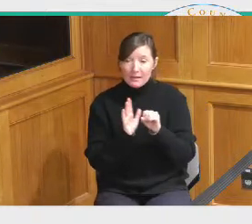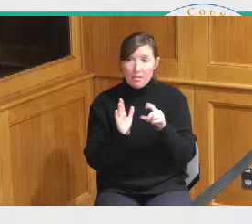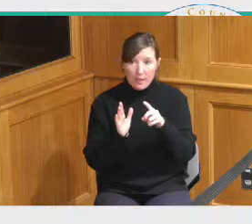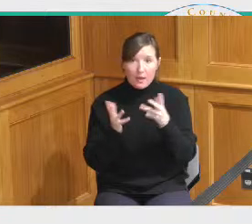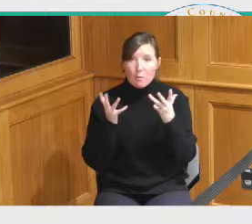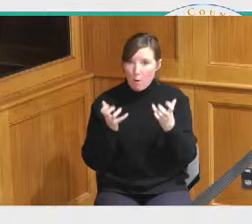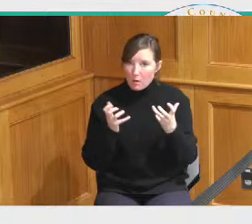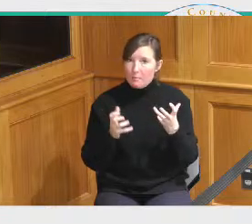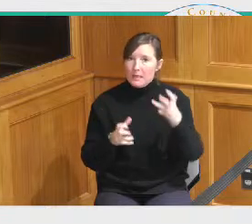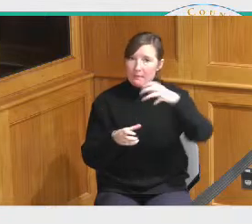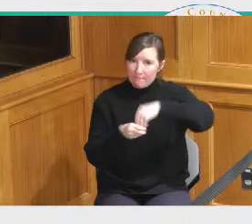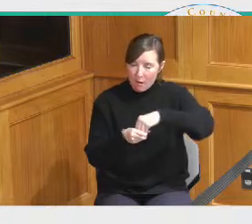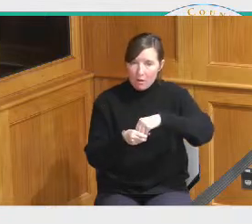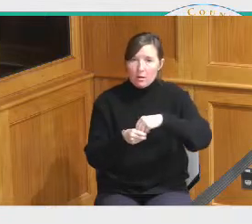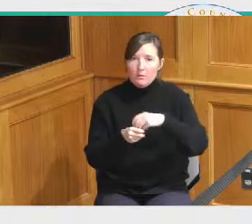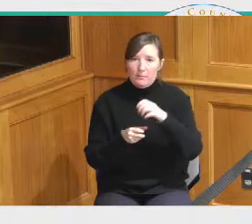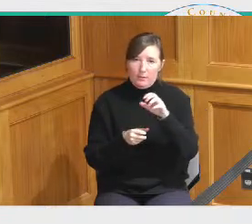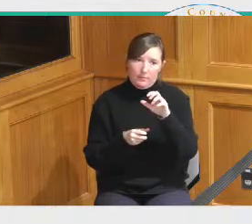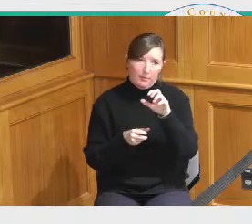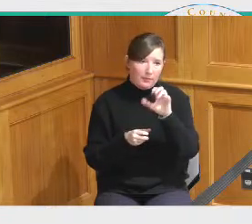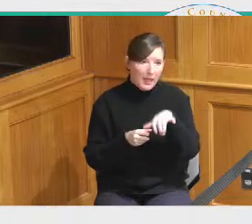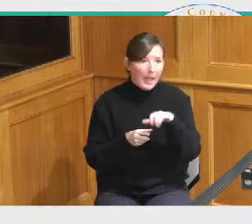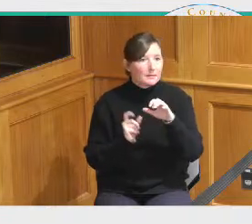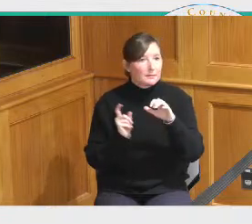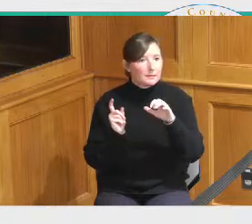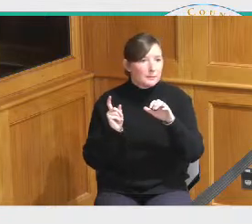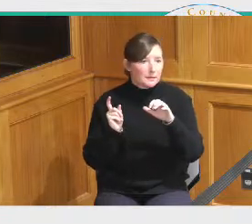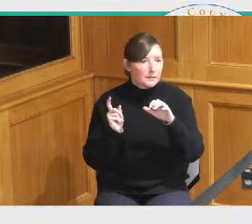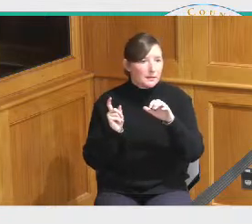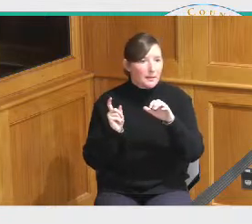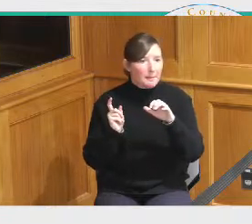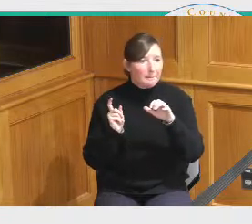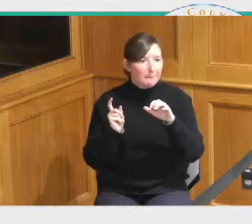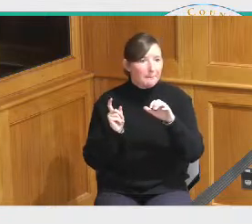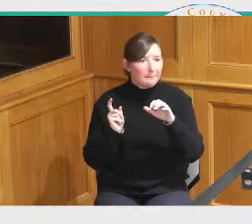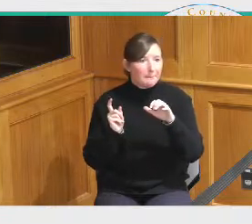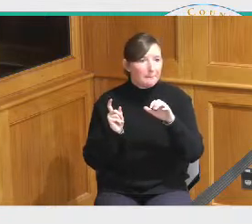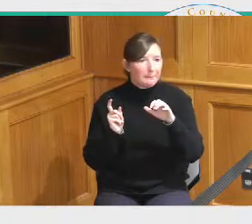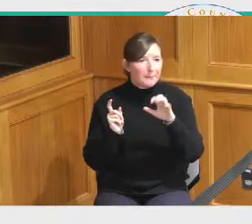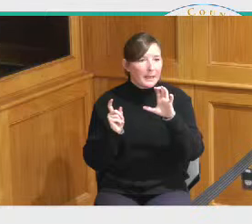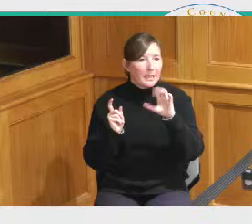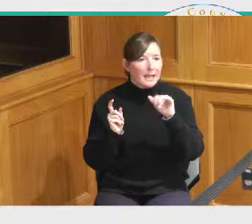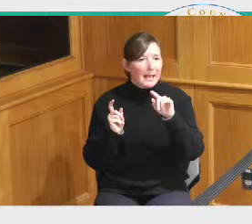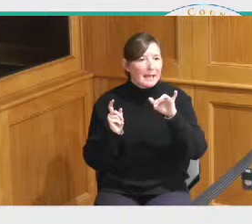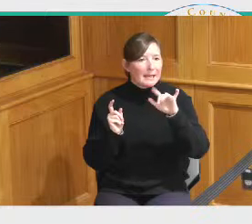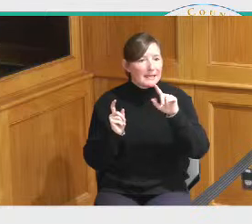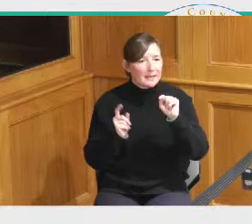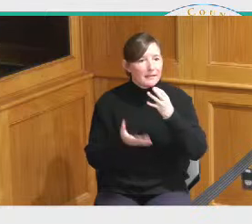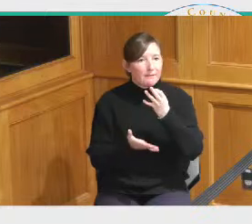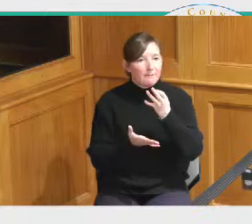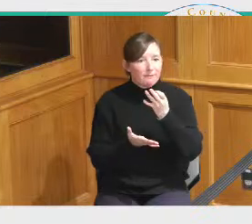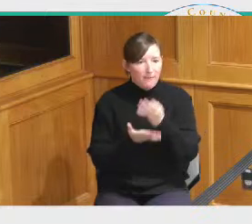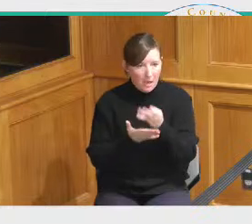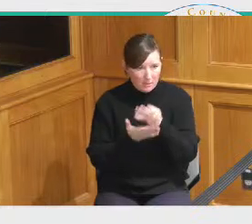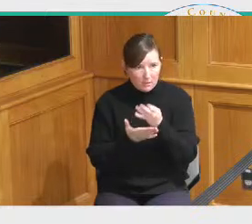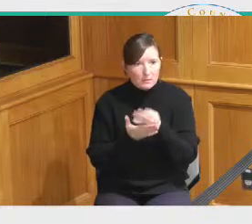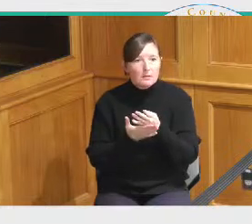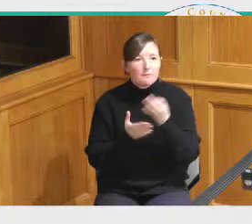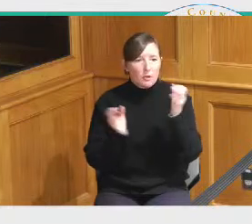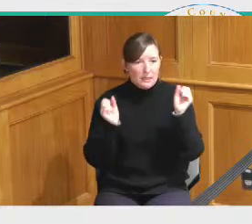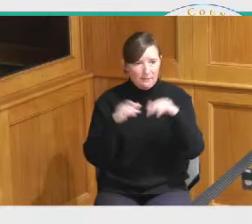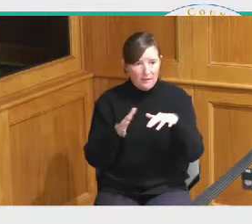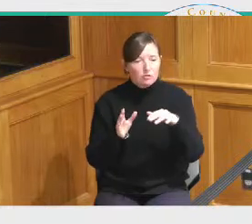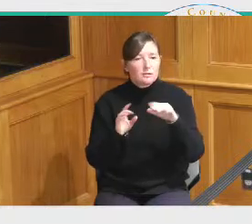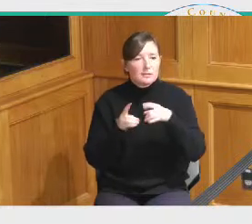of its catalytic capital fund to the county, or to the city and the county's convention district project as well. We